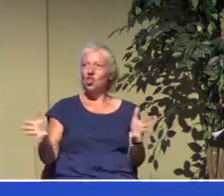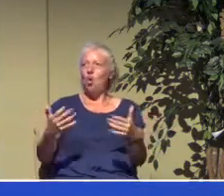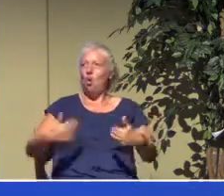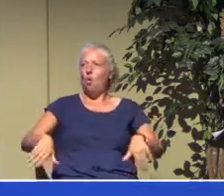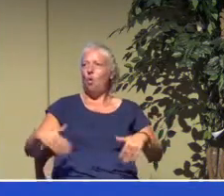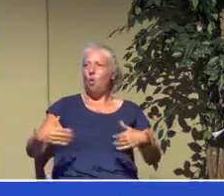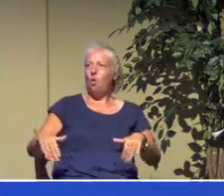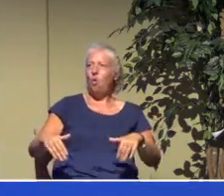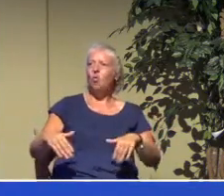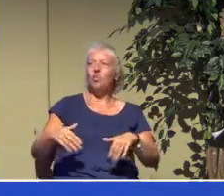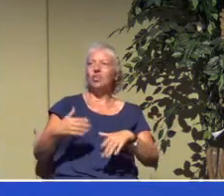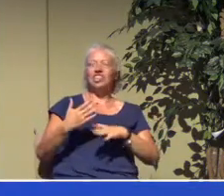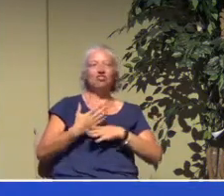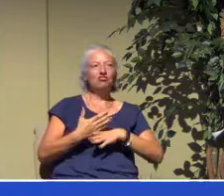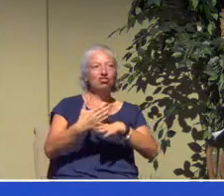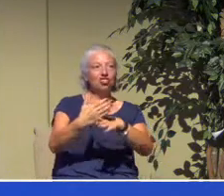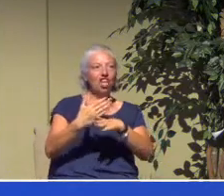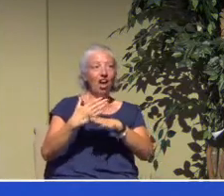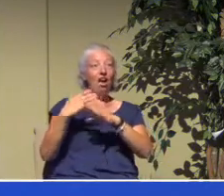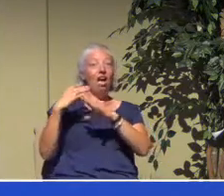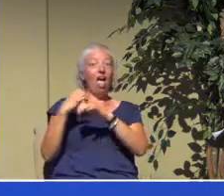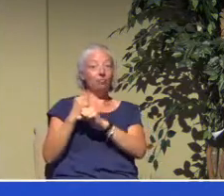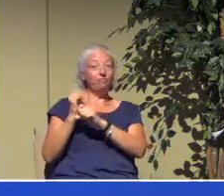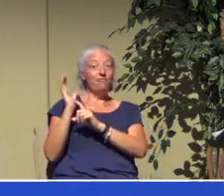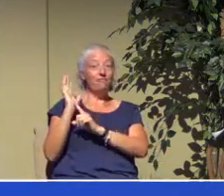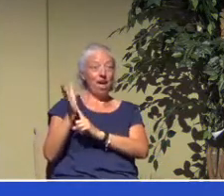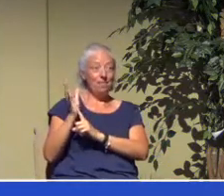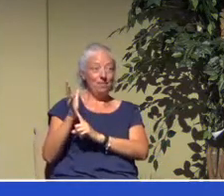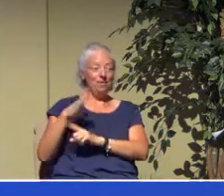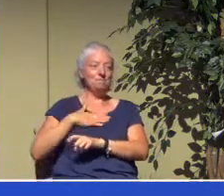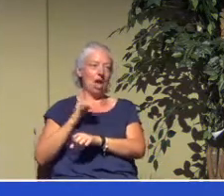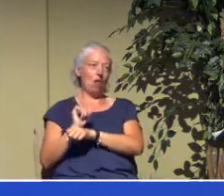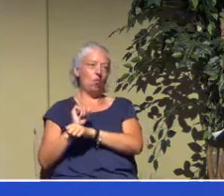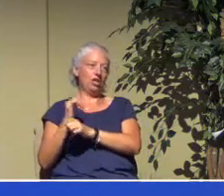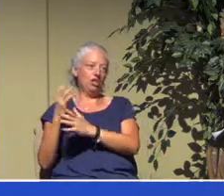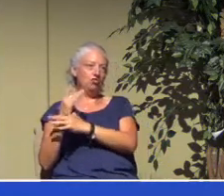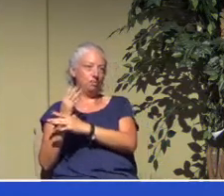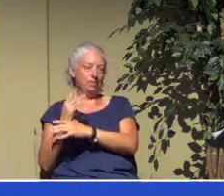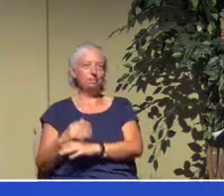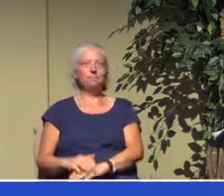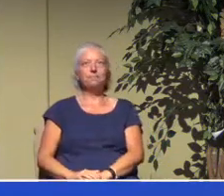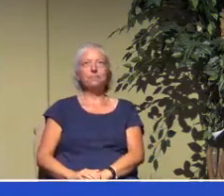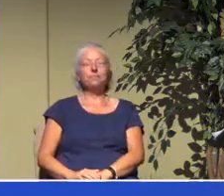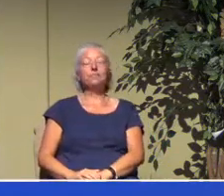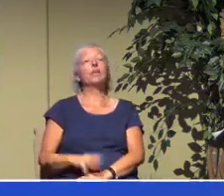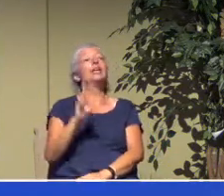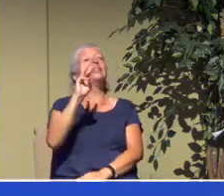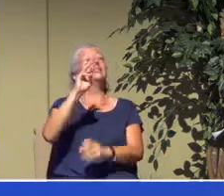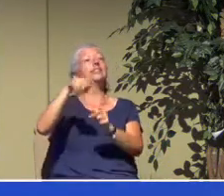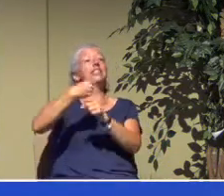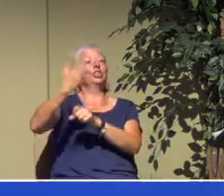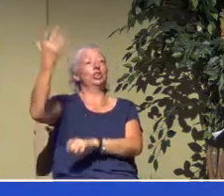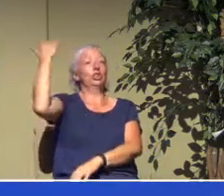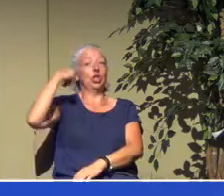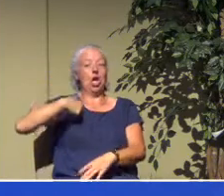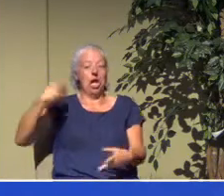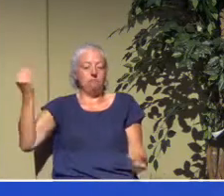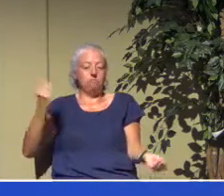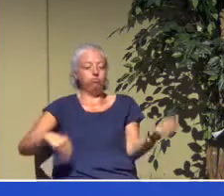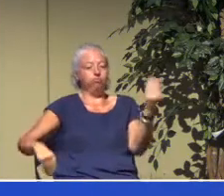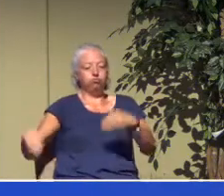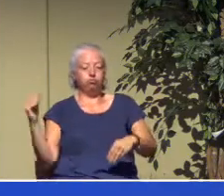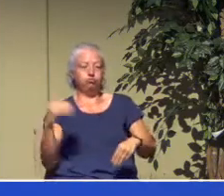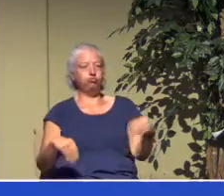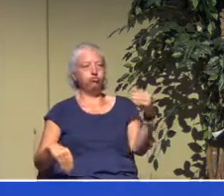here and to share in 5 minutes my work in Germany. And so 6 years ago, I packed my